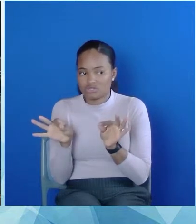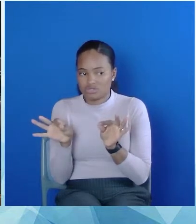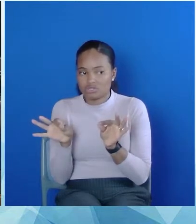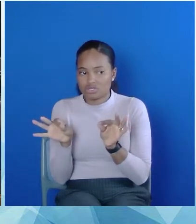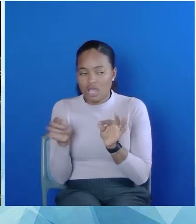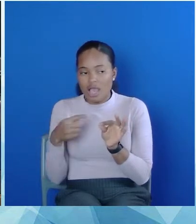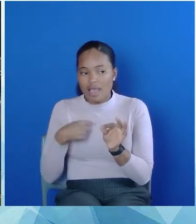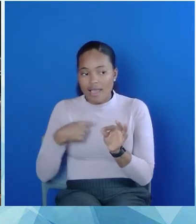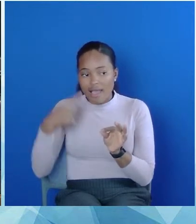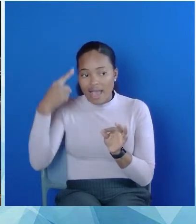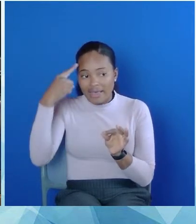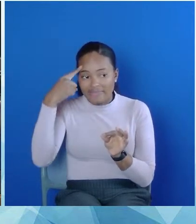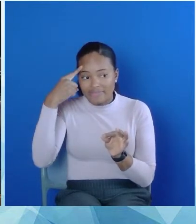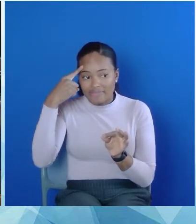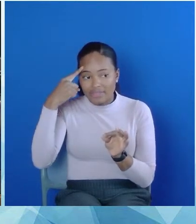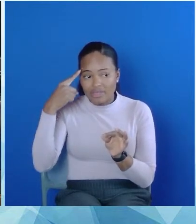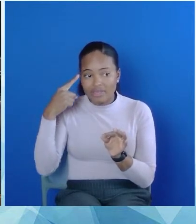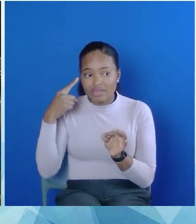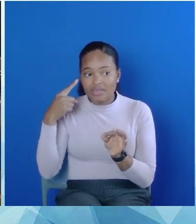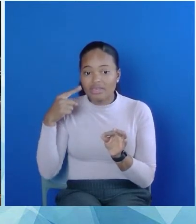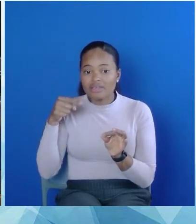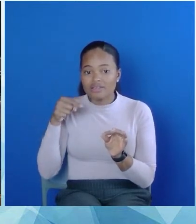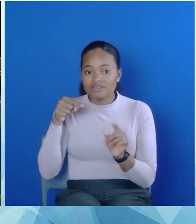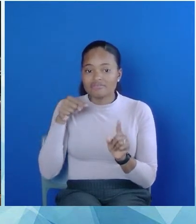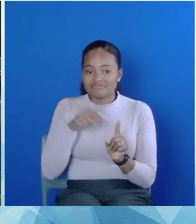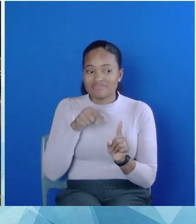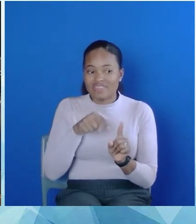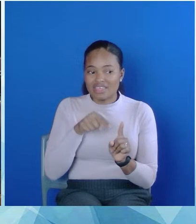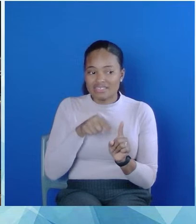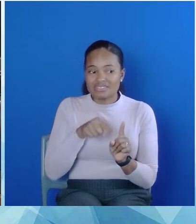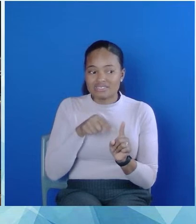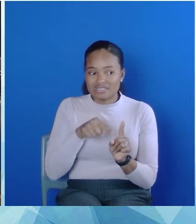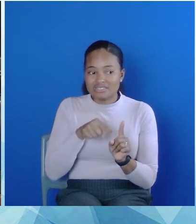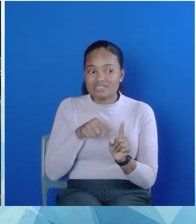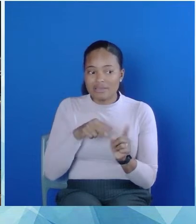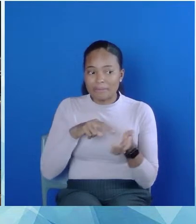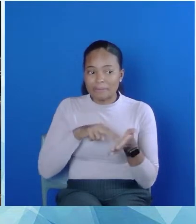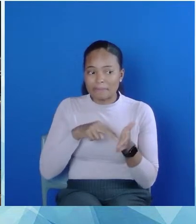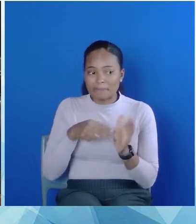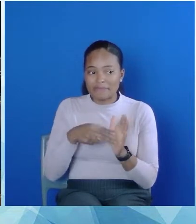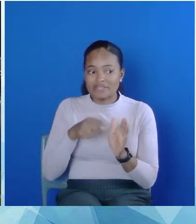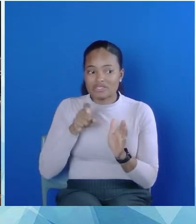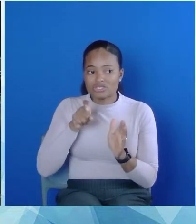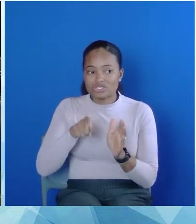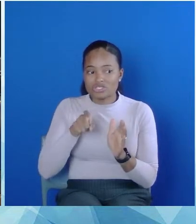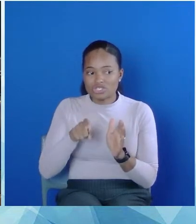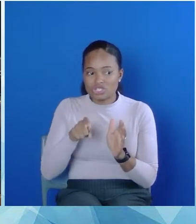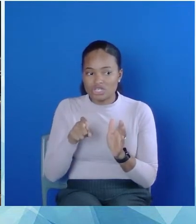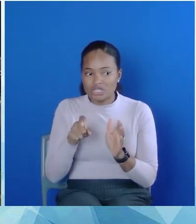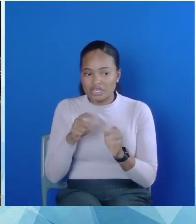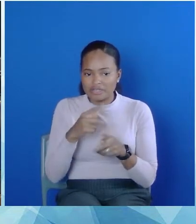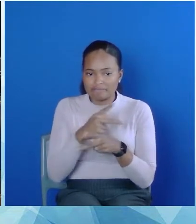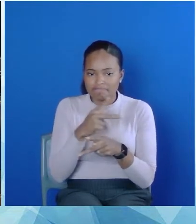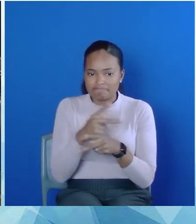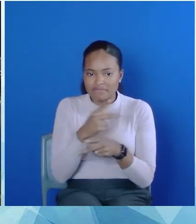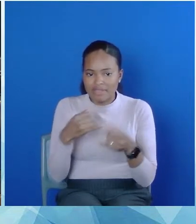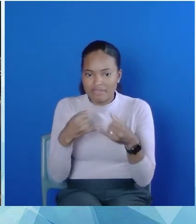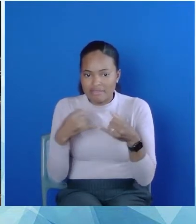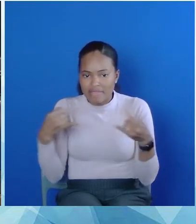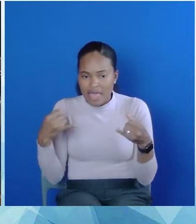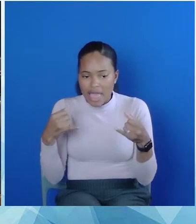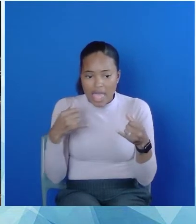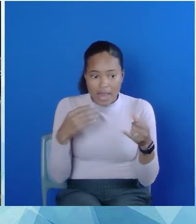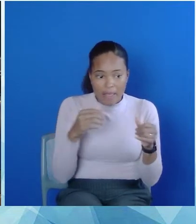I think this is where we need to start looking at where that line is between the board responsibility and